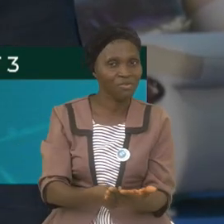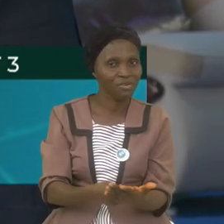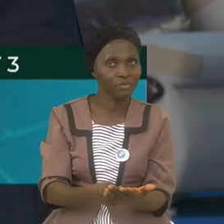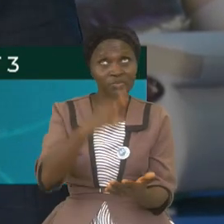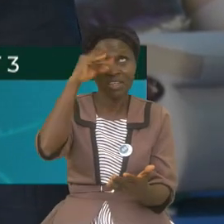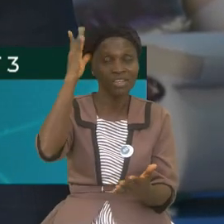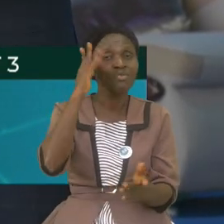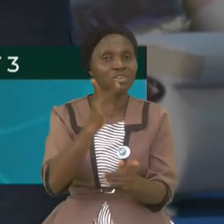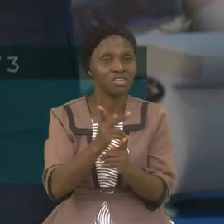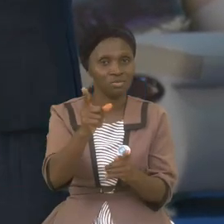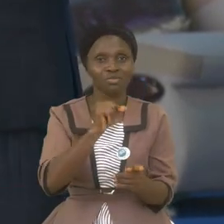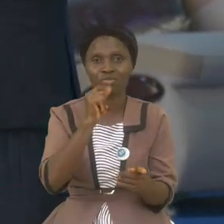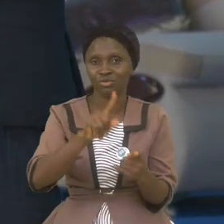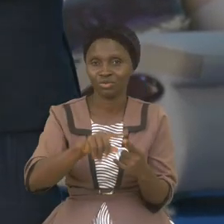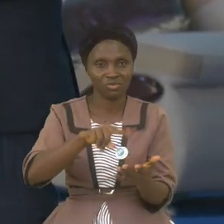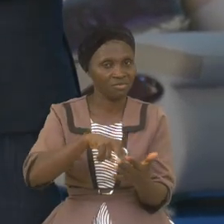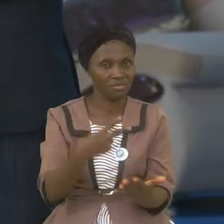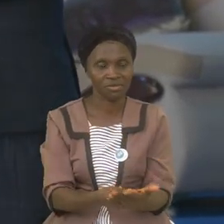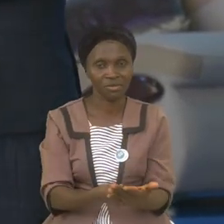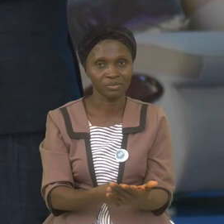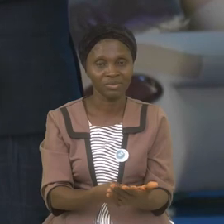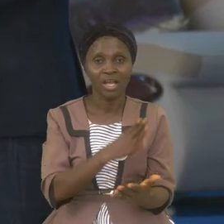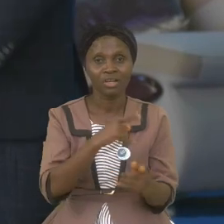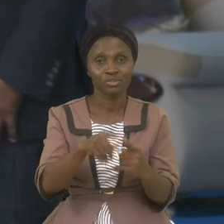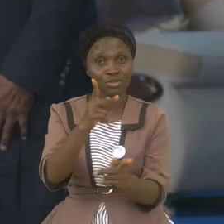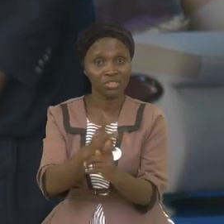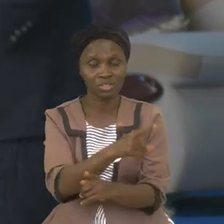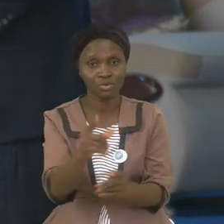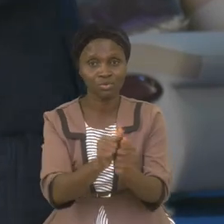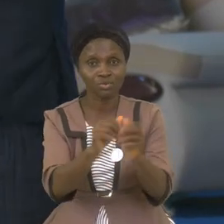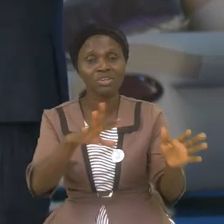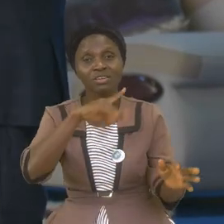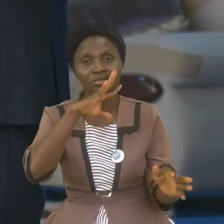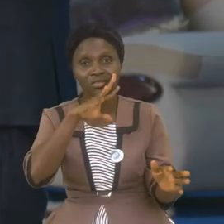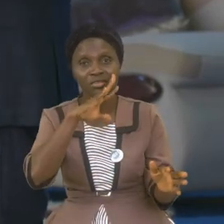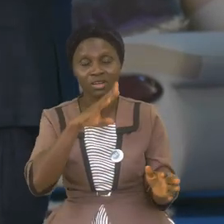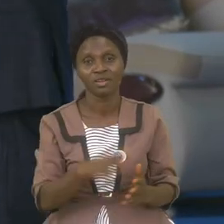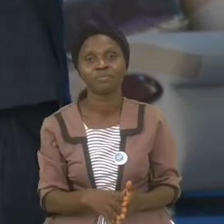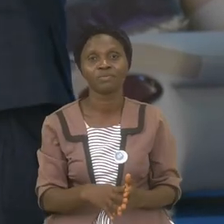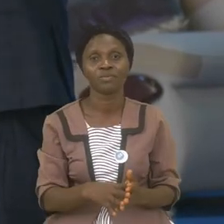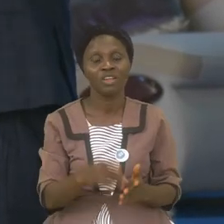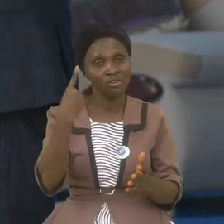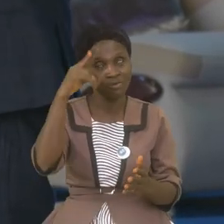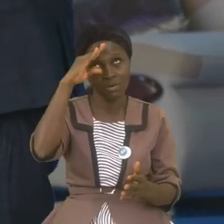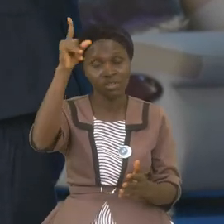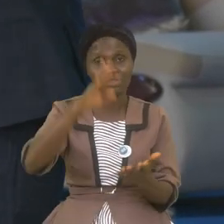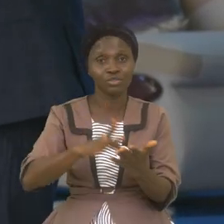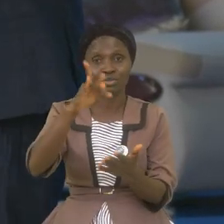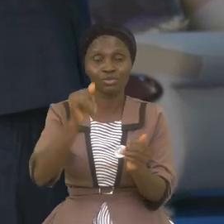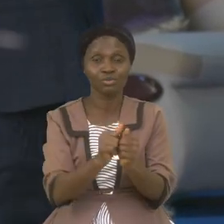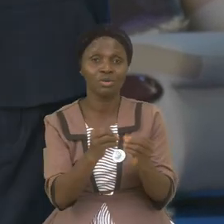says, and to present you faultless before the presence of his glory with exceeding joy.